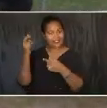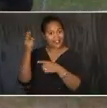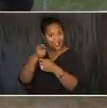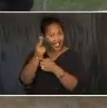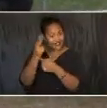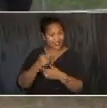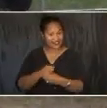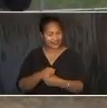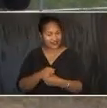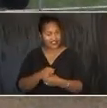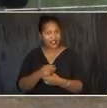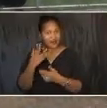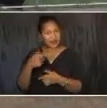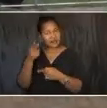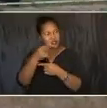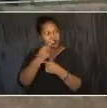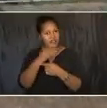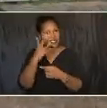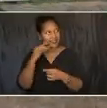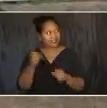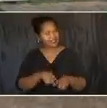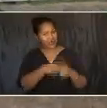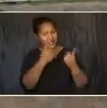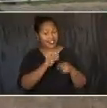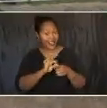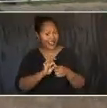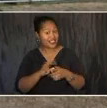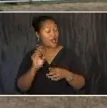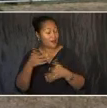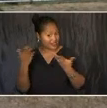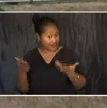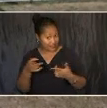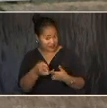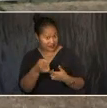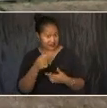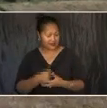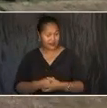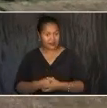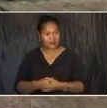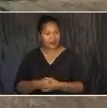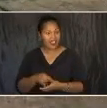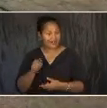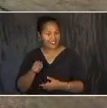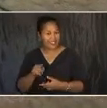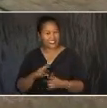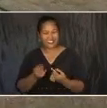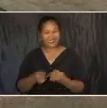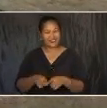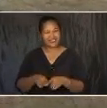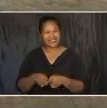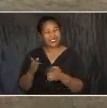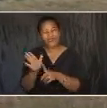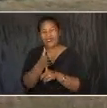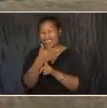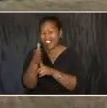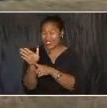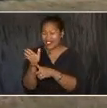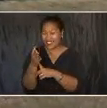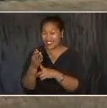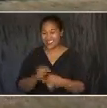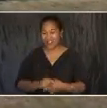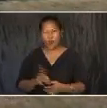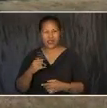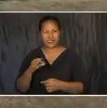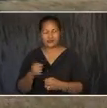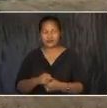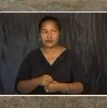The navy would have their ships as their colors, but for infantry, theirs is this flag, or what is